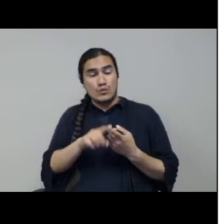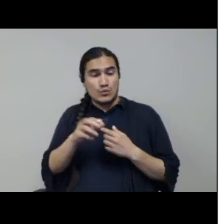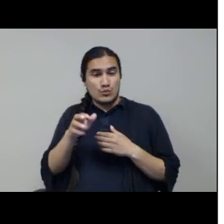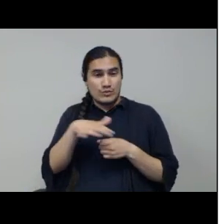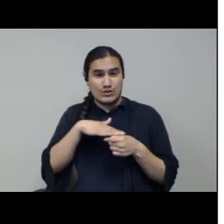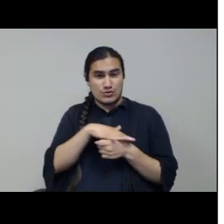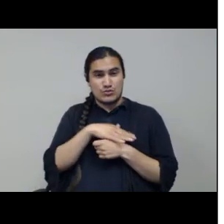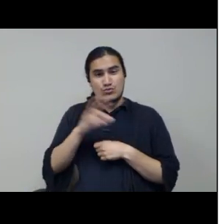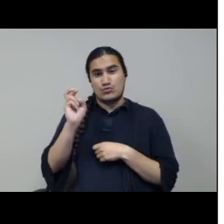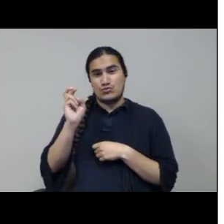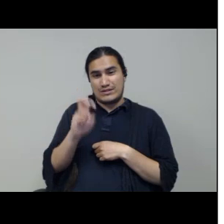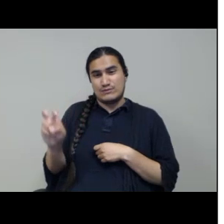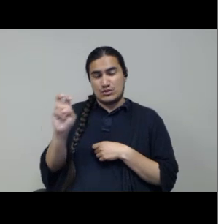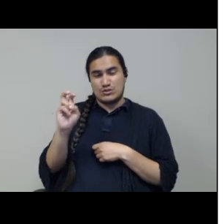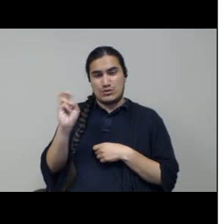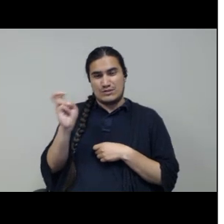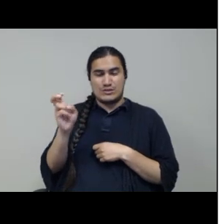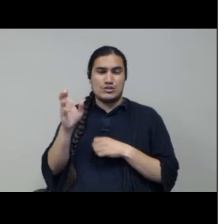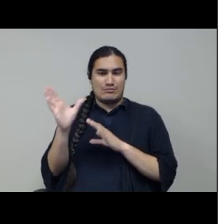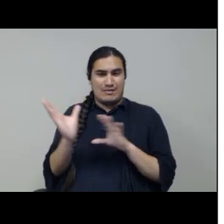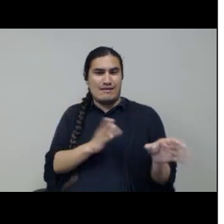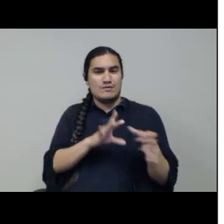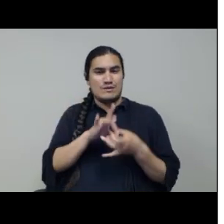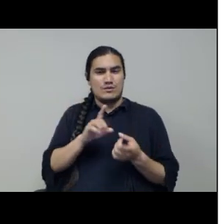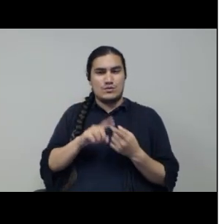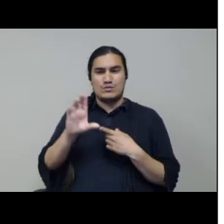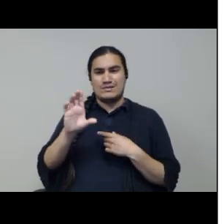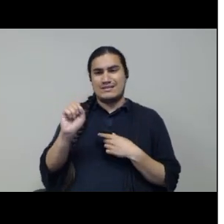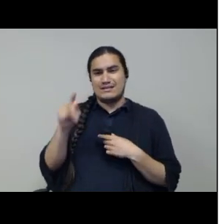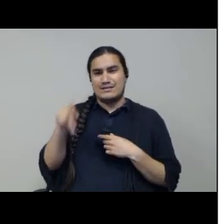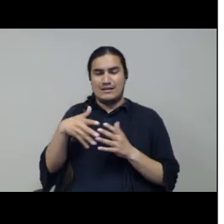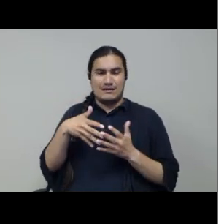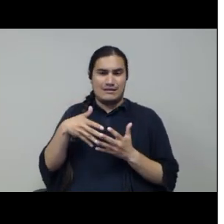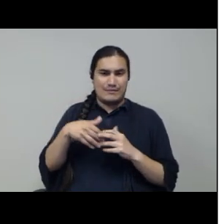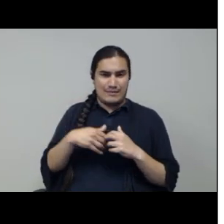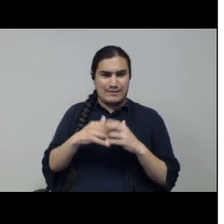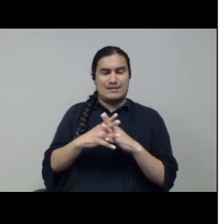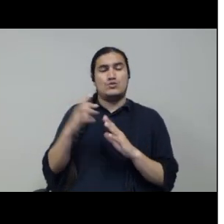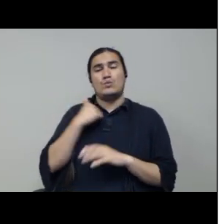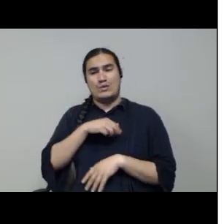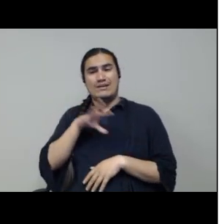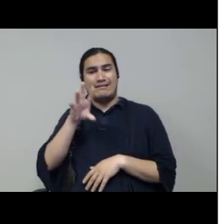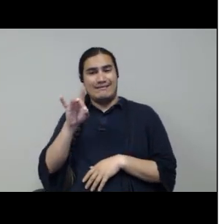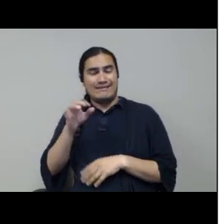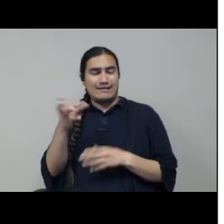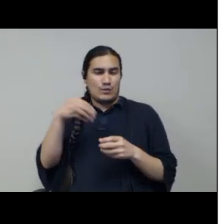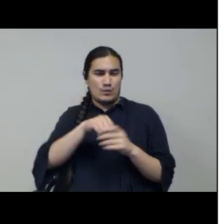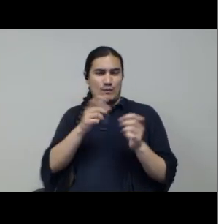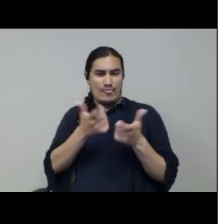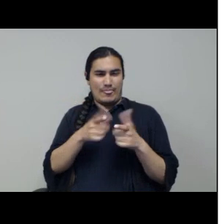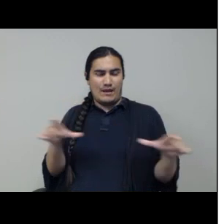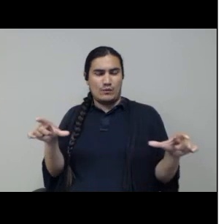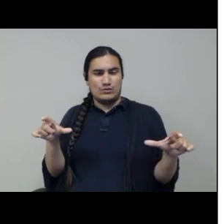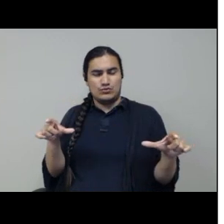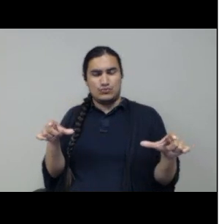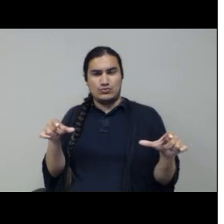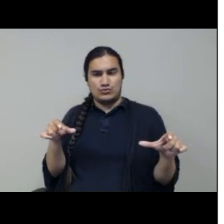transportation plans and the role that they play with CTP implementation, we did include some language in